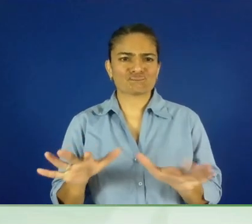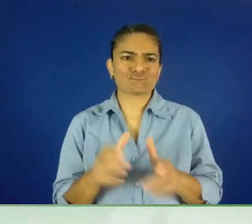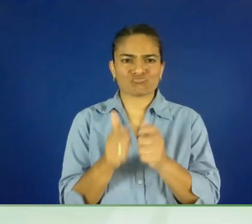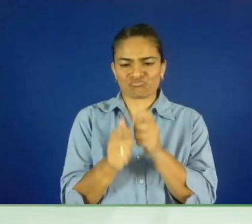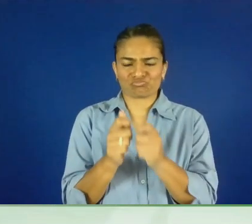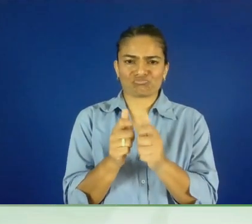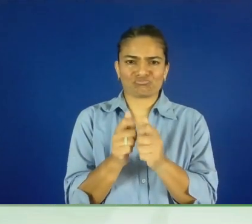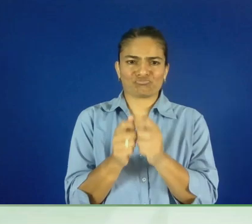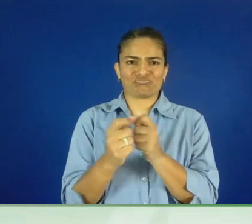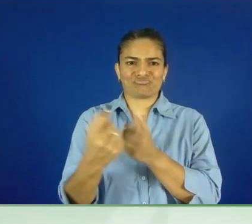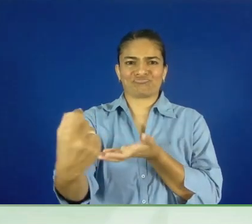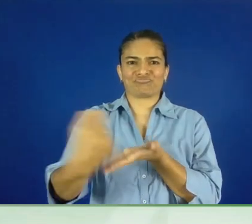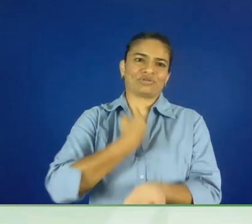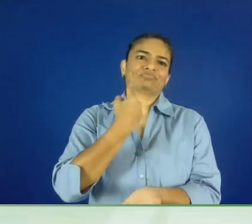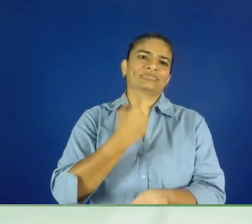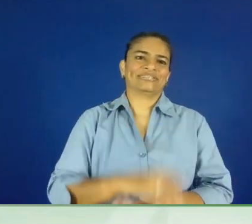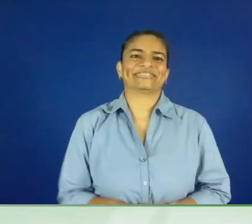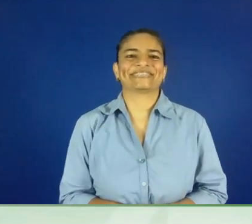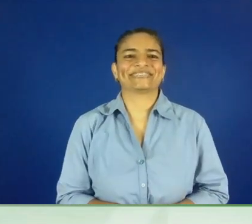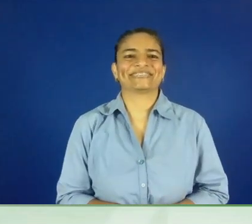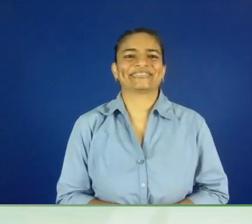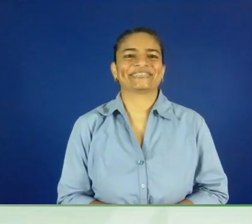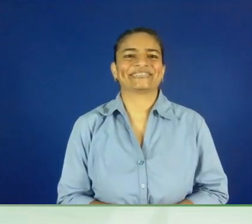Okay, can we give Chris Patnoe a big round of applause?